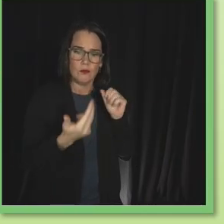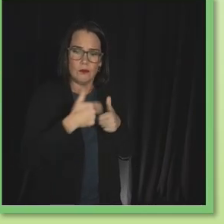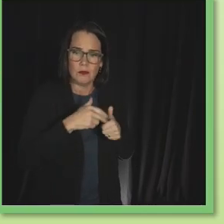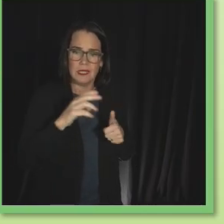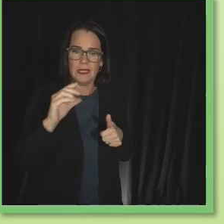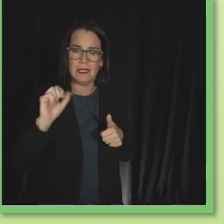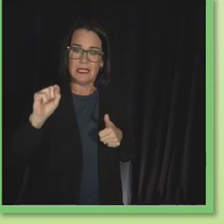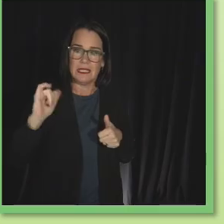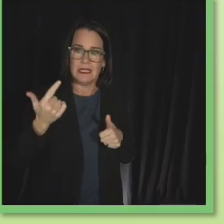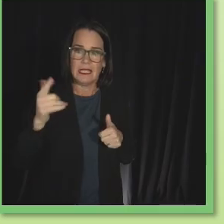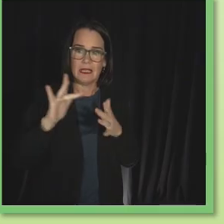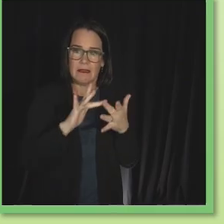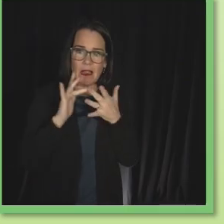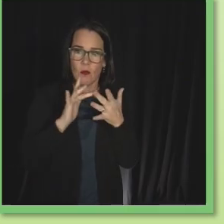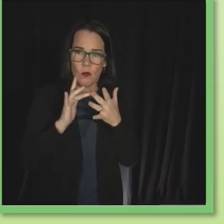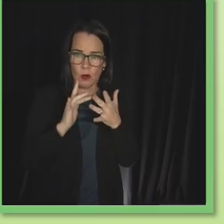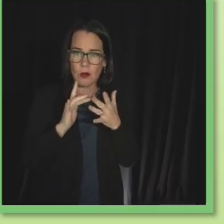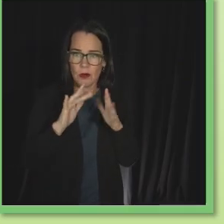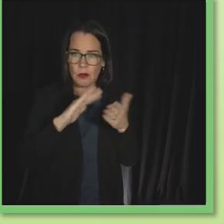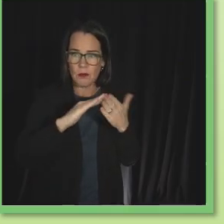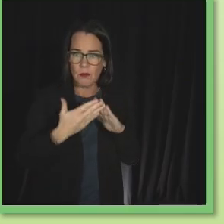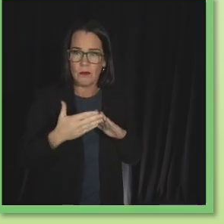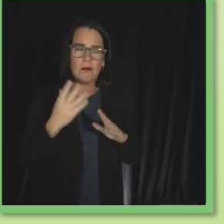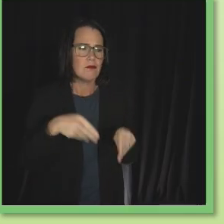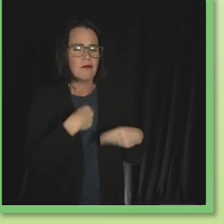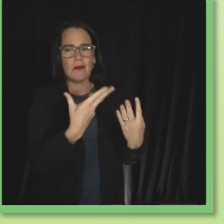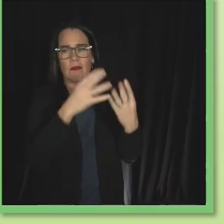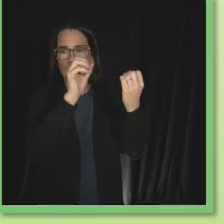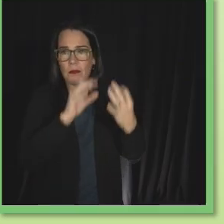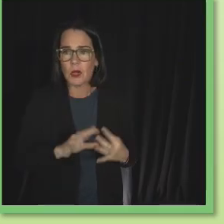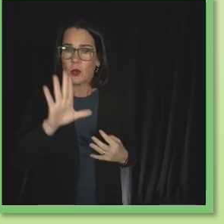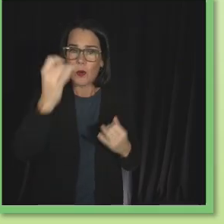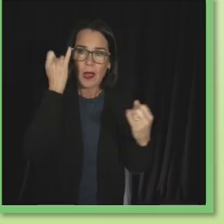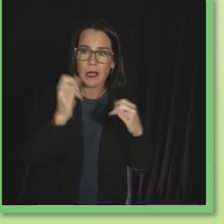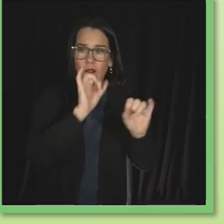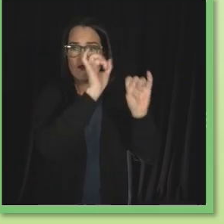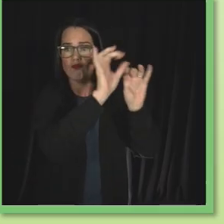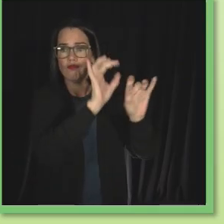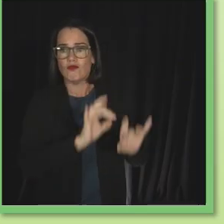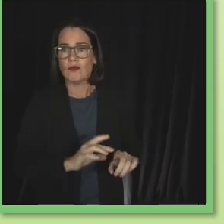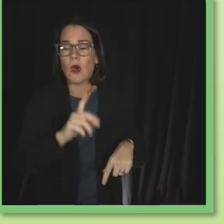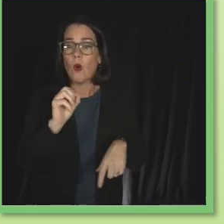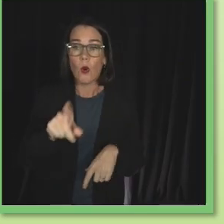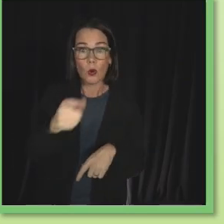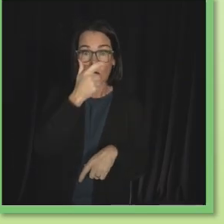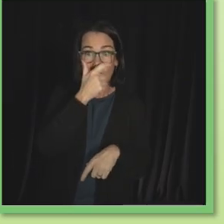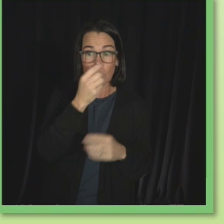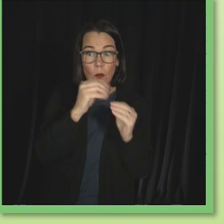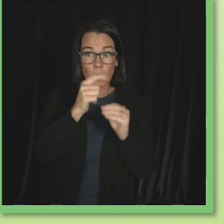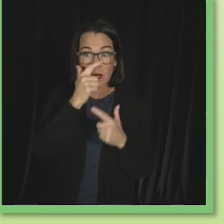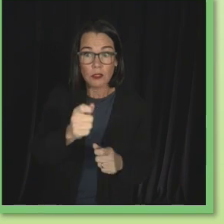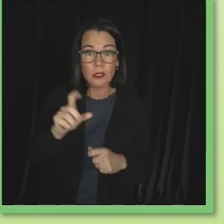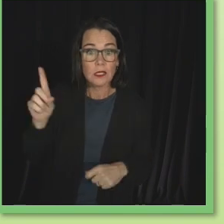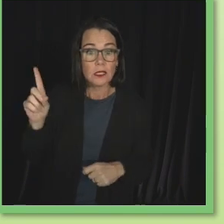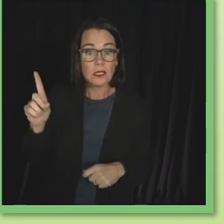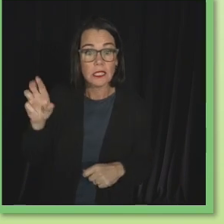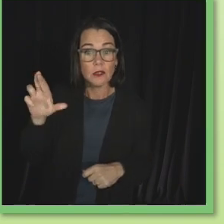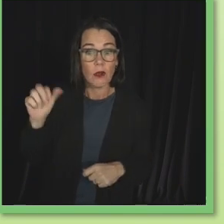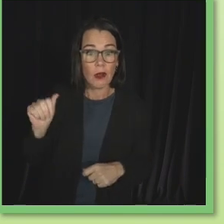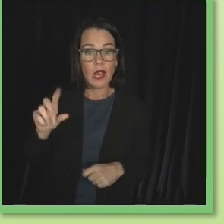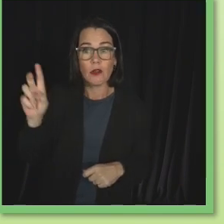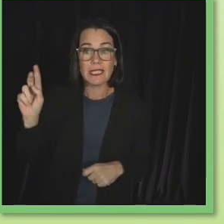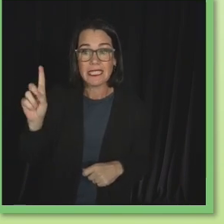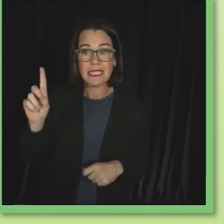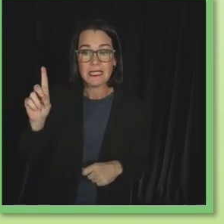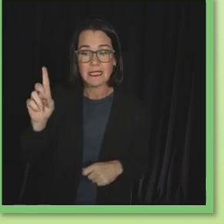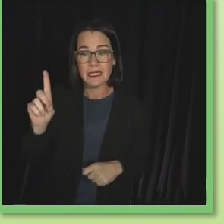communities meetings to give your feedback, propose your ideas, or if you are more interested in DRA and the internals of DRA, you can join